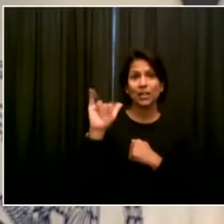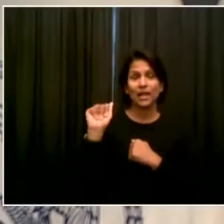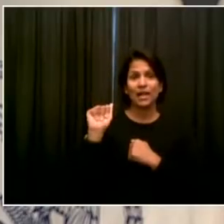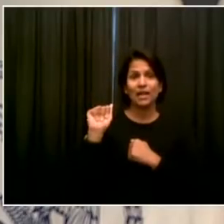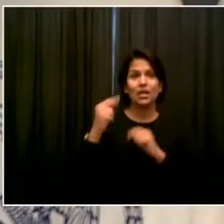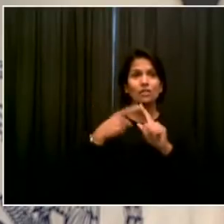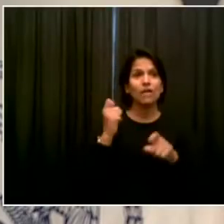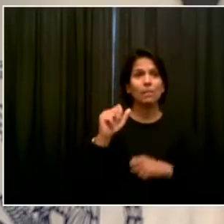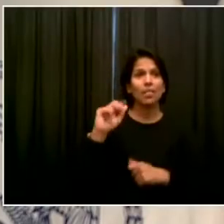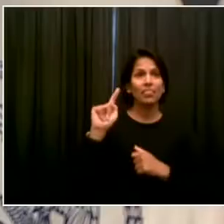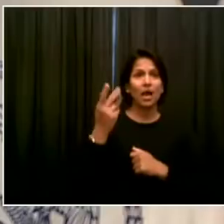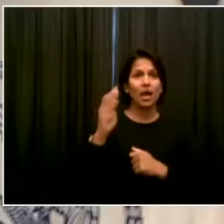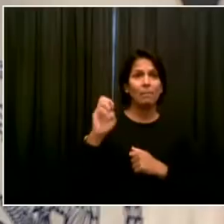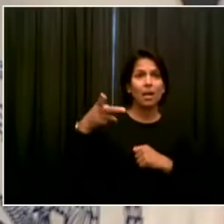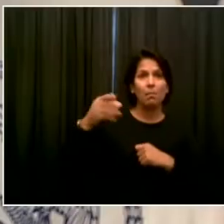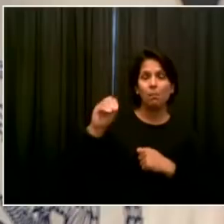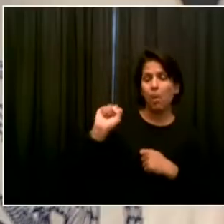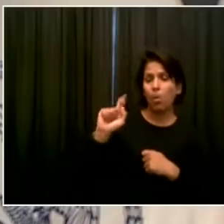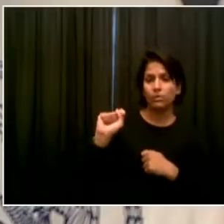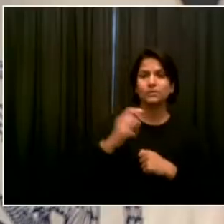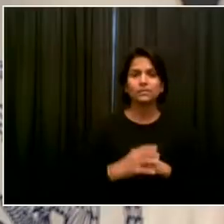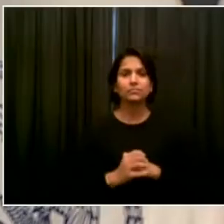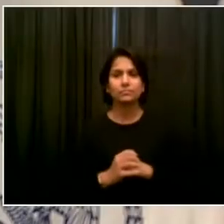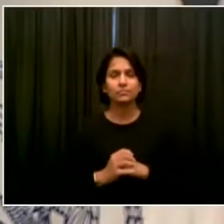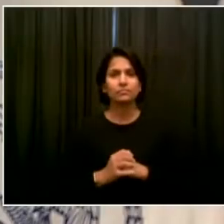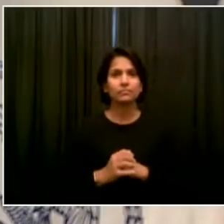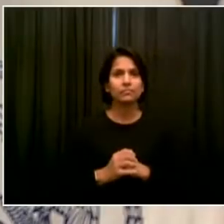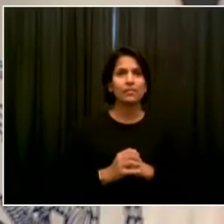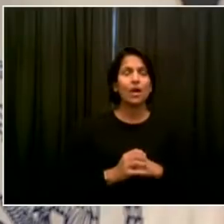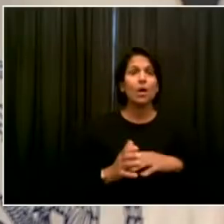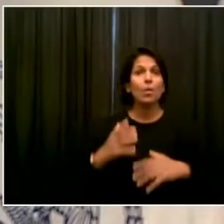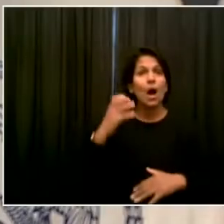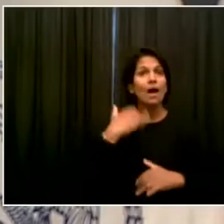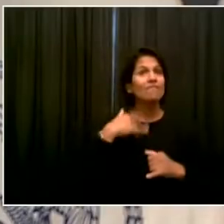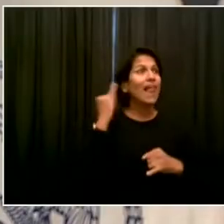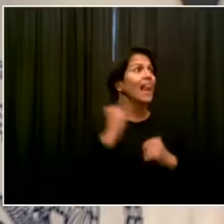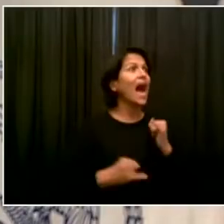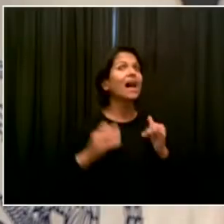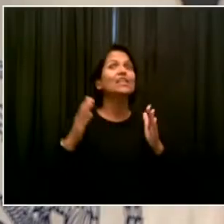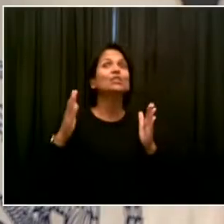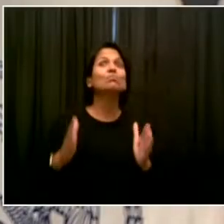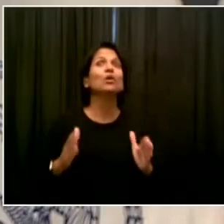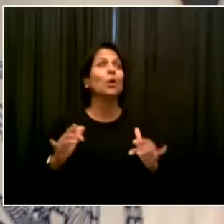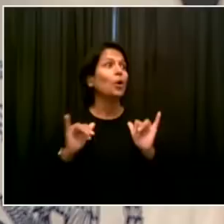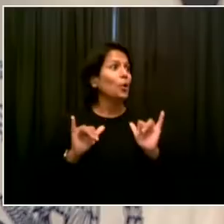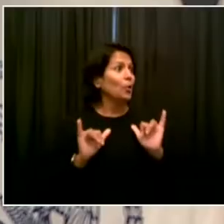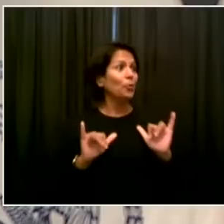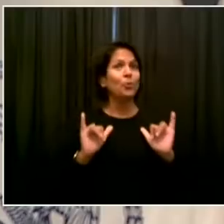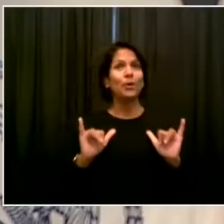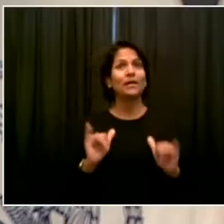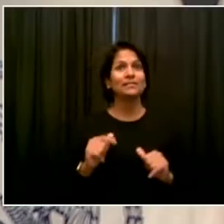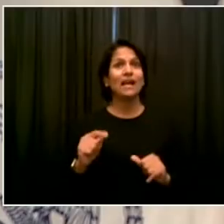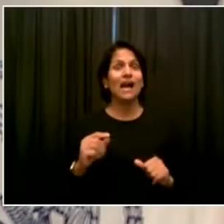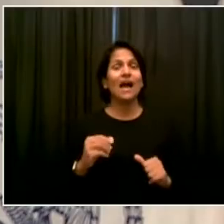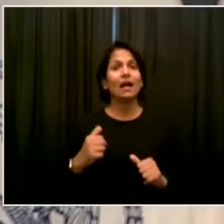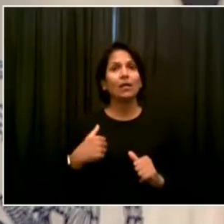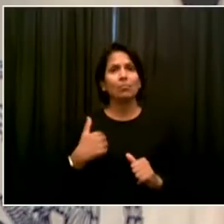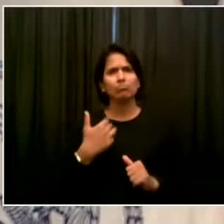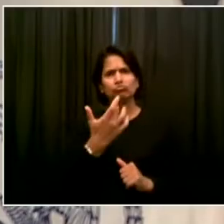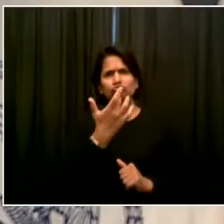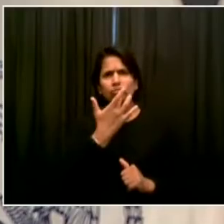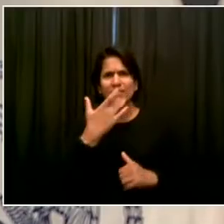Thanks for the honor. I would just second Gloria's request for a return to in-person briefings. Mr. Mayor,